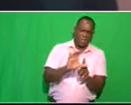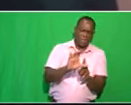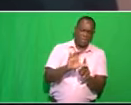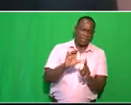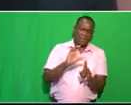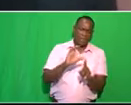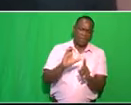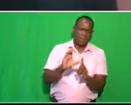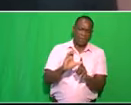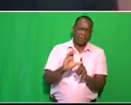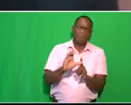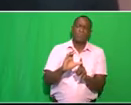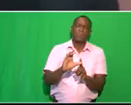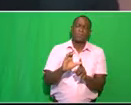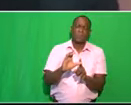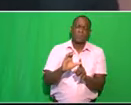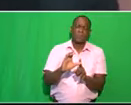of